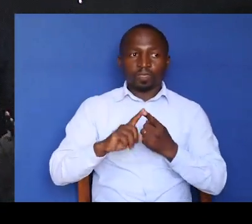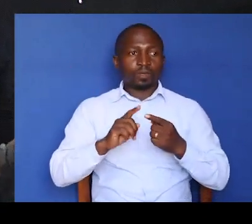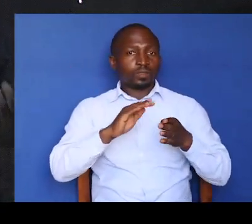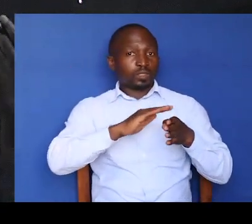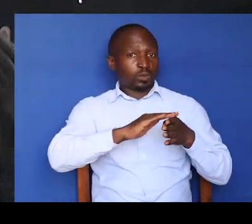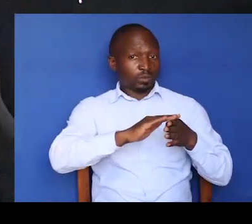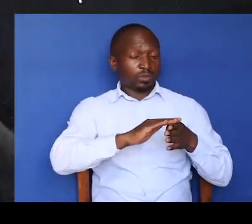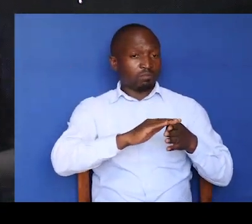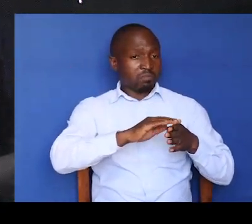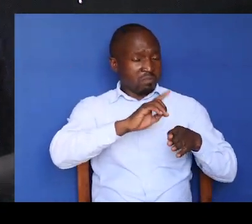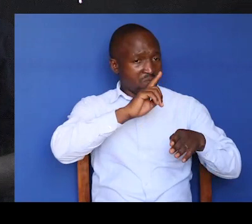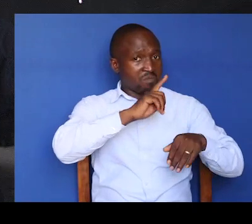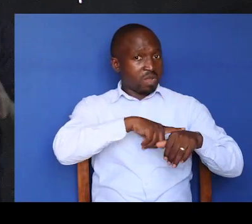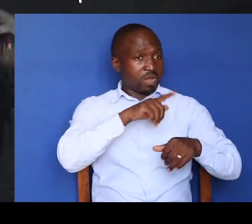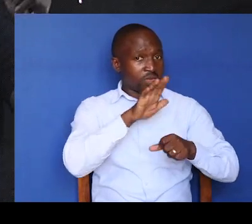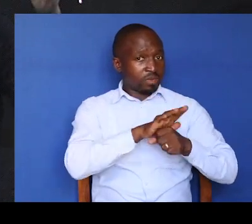used to make